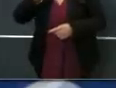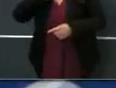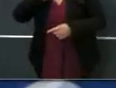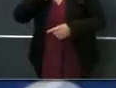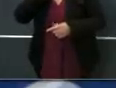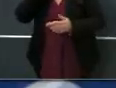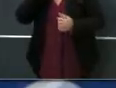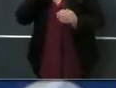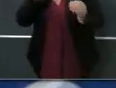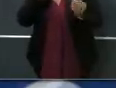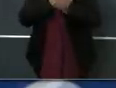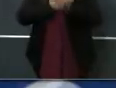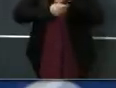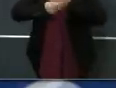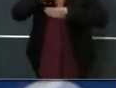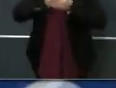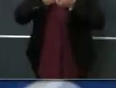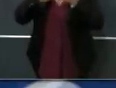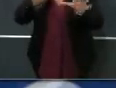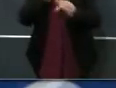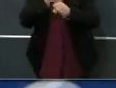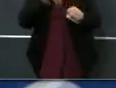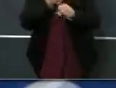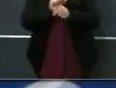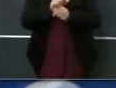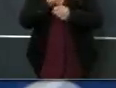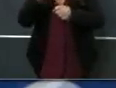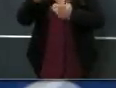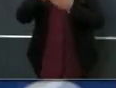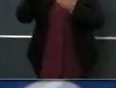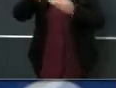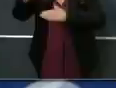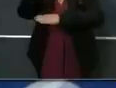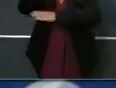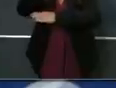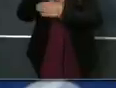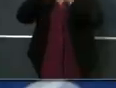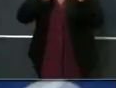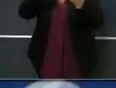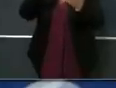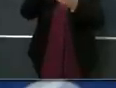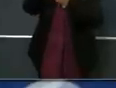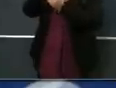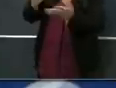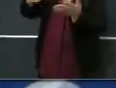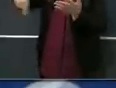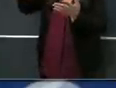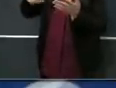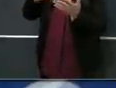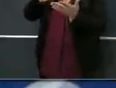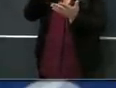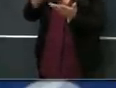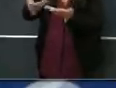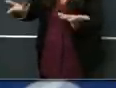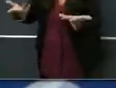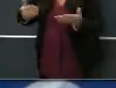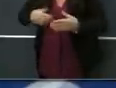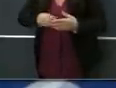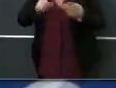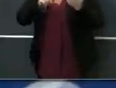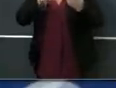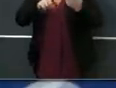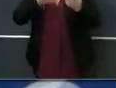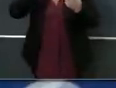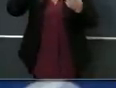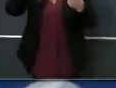job loss for lots of these people. What do you want to say to these protesters specifically? And second, the CHP granted a permit